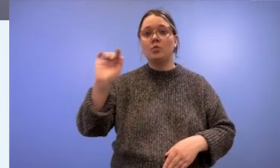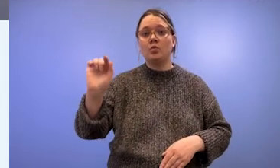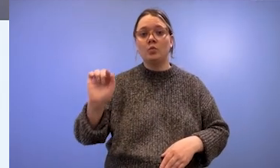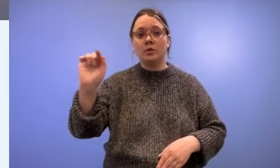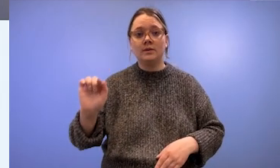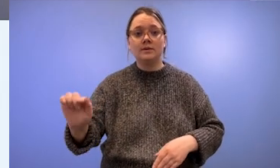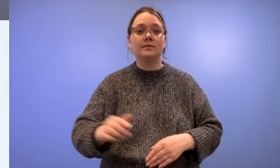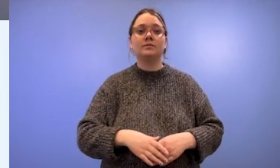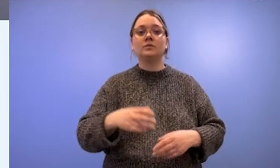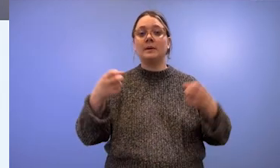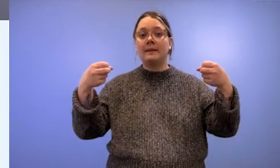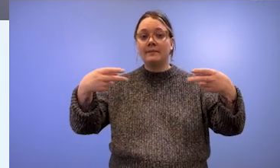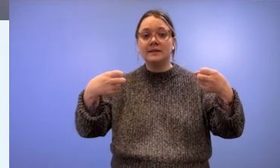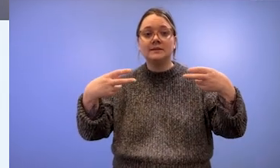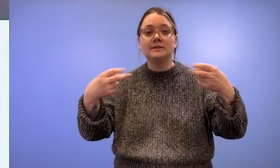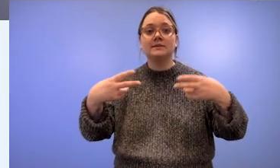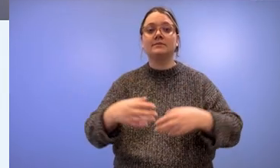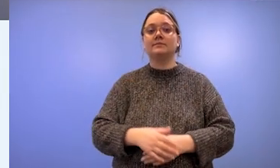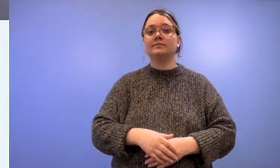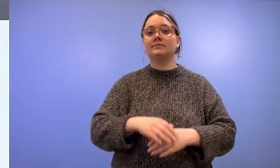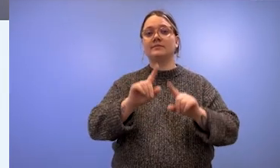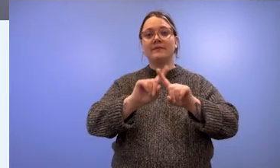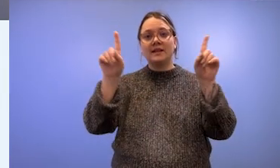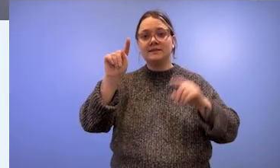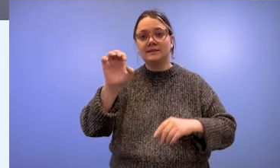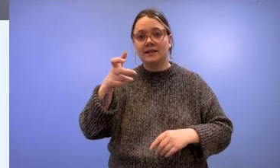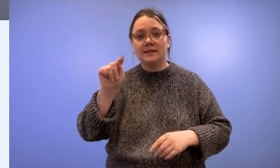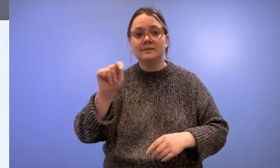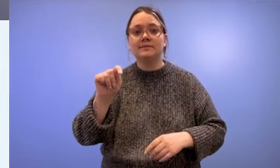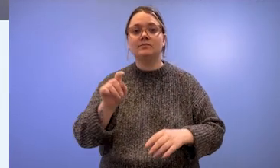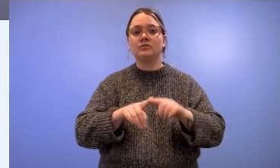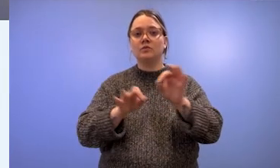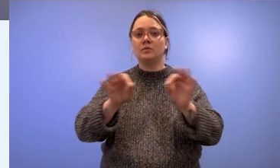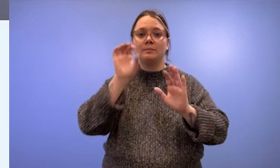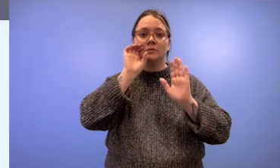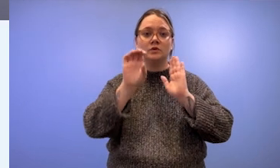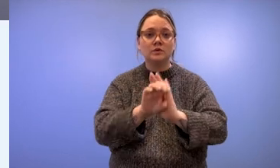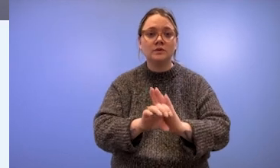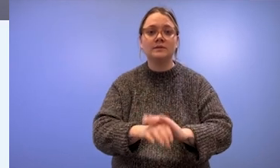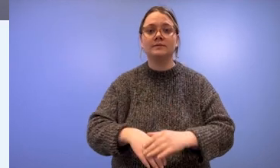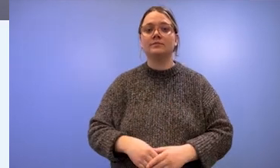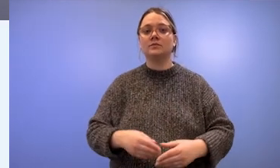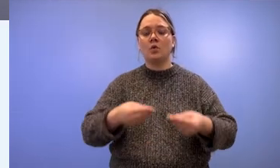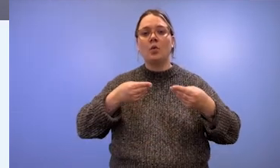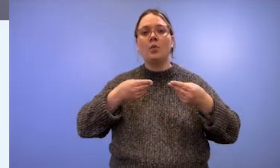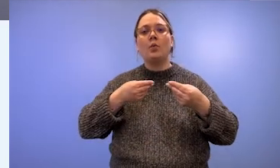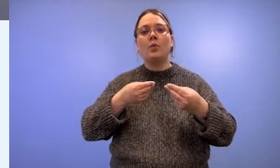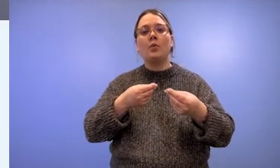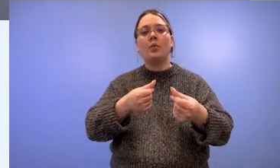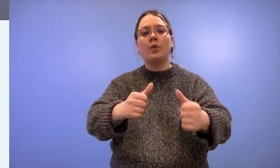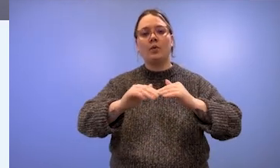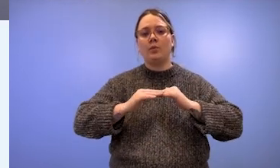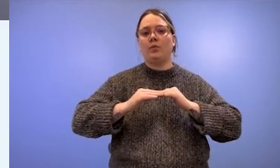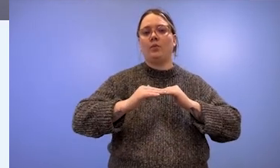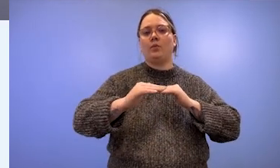closed captioning, web pages that provide alternative text to describe images, smooth ground level entrances without